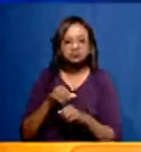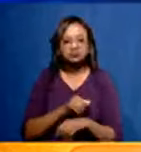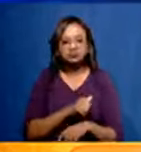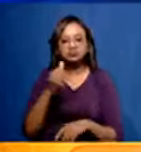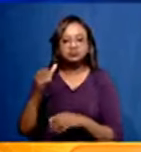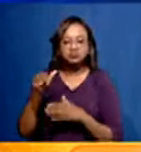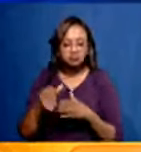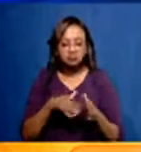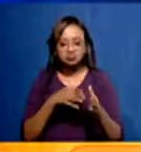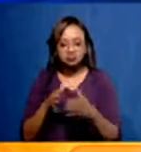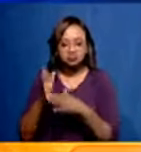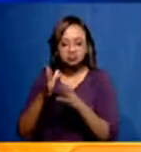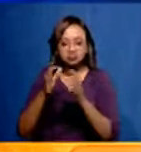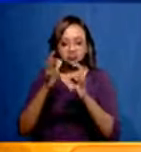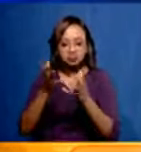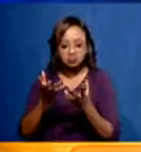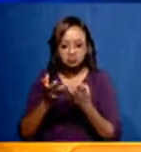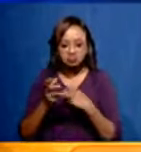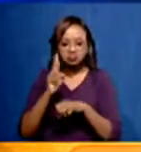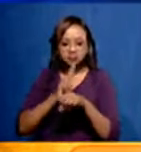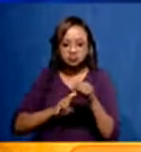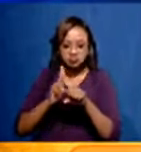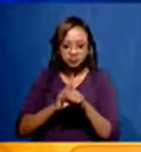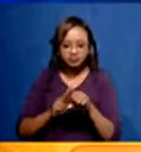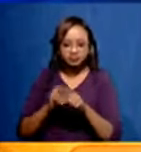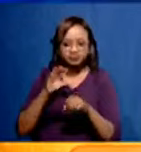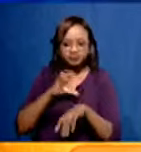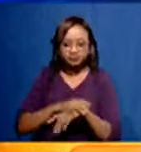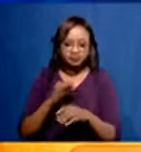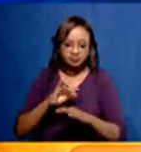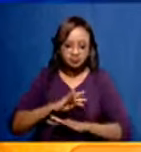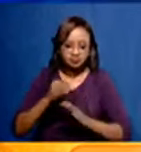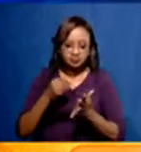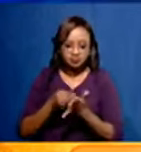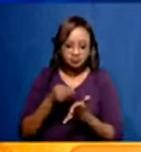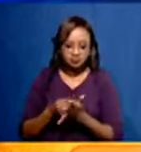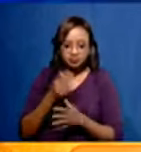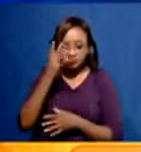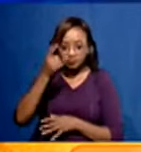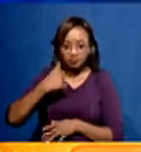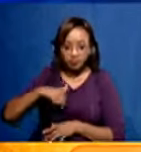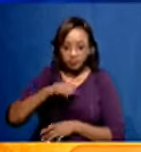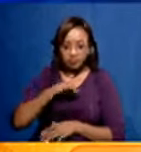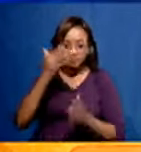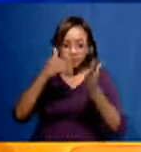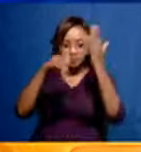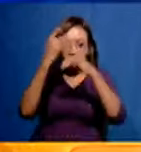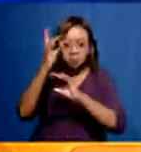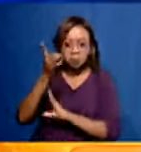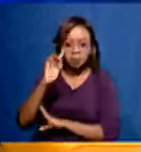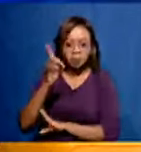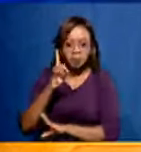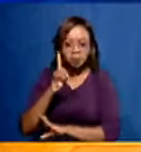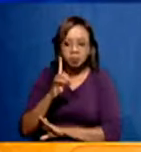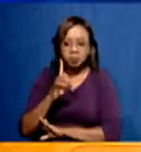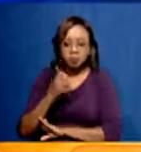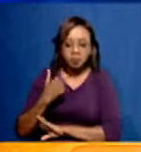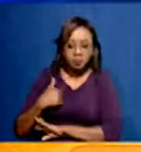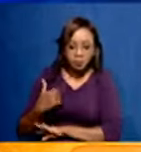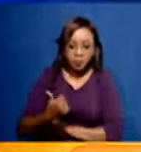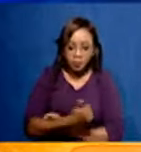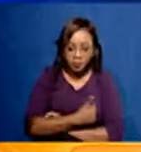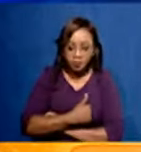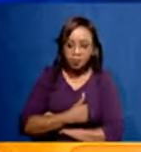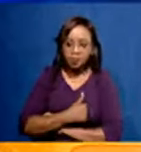the world which you have to tap into. Because as the University of Nairobi, we, I'm not saying today, I'm saying we